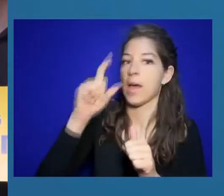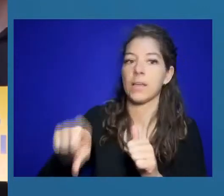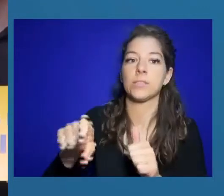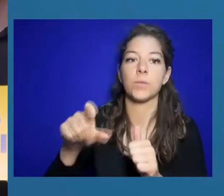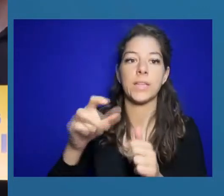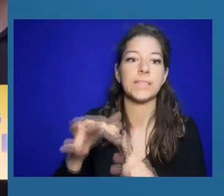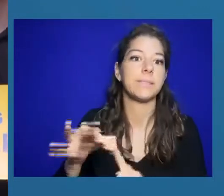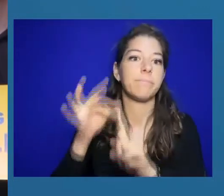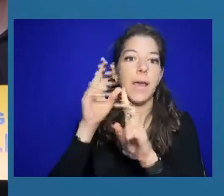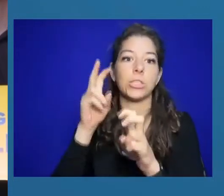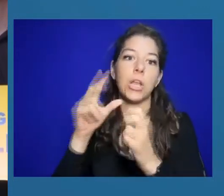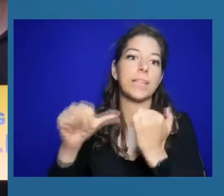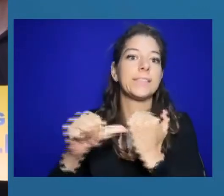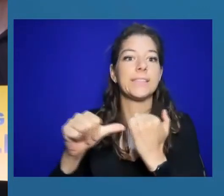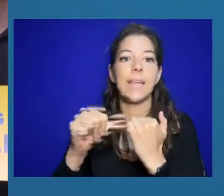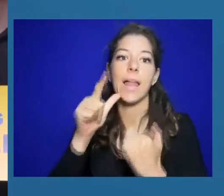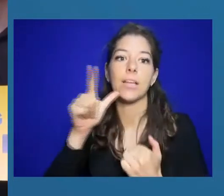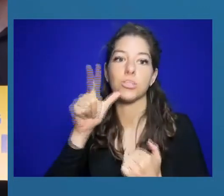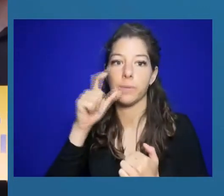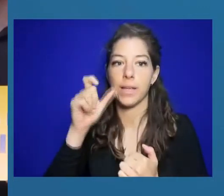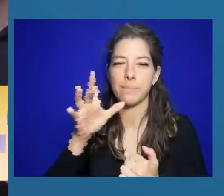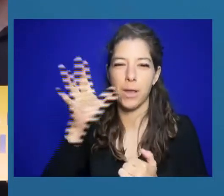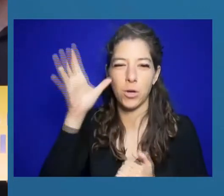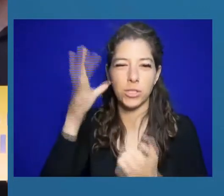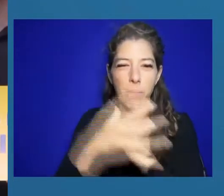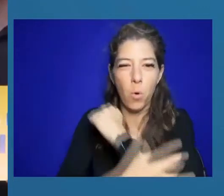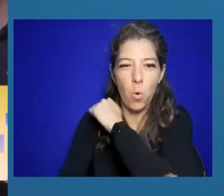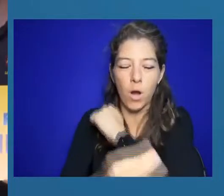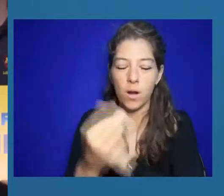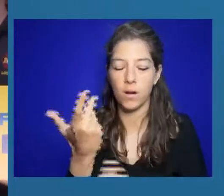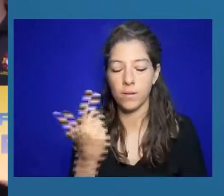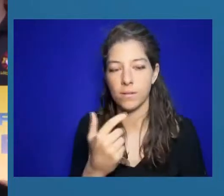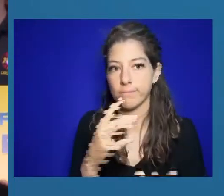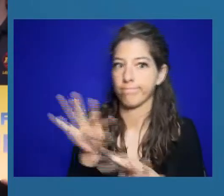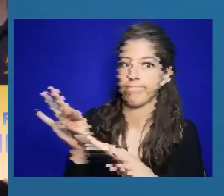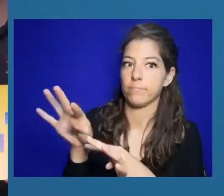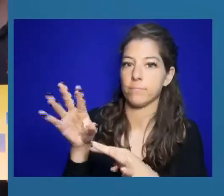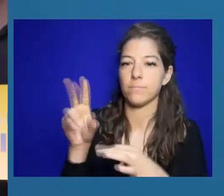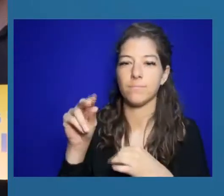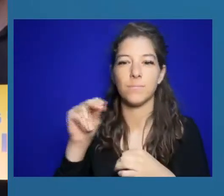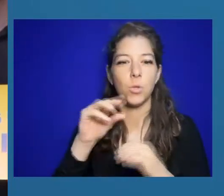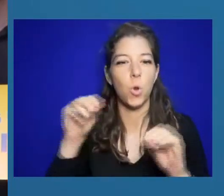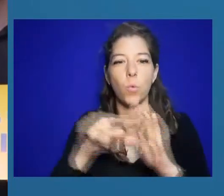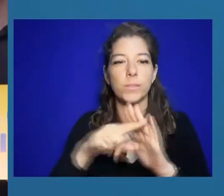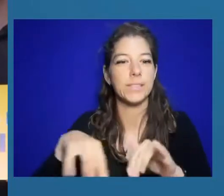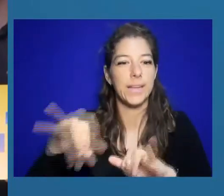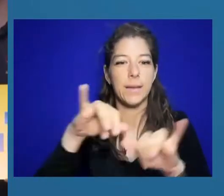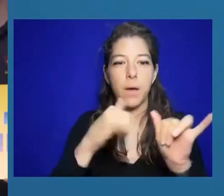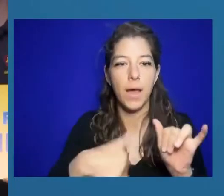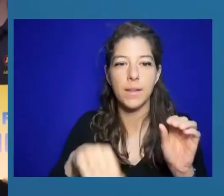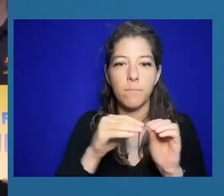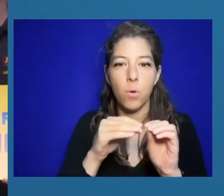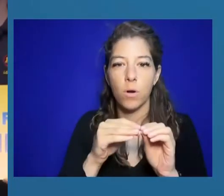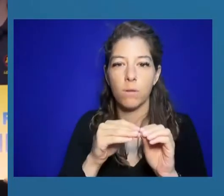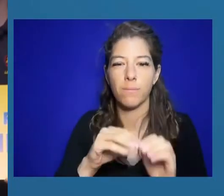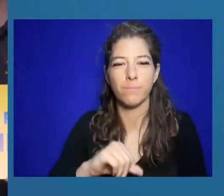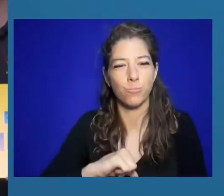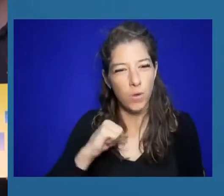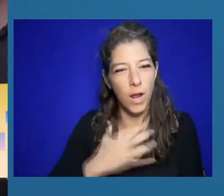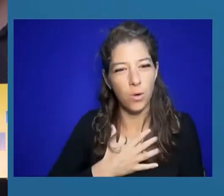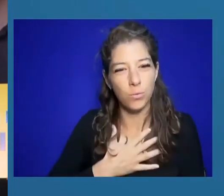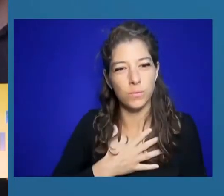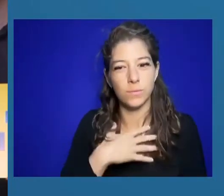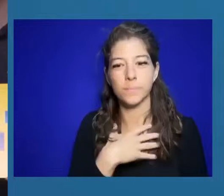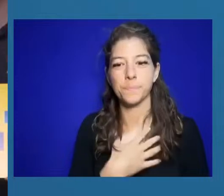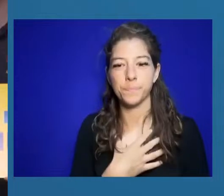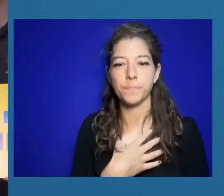special assistance because their parents are poor. They're no longer going to be stigmatized. That makes me so proud.